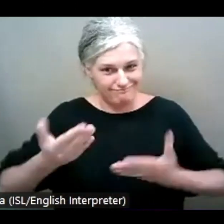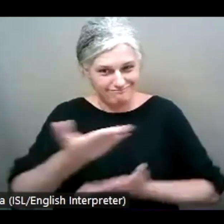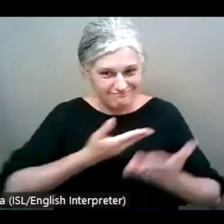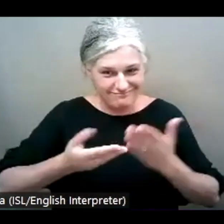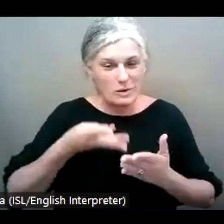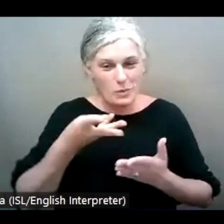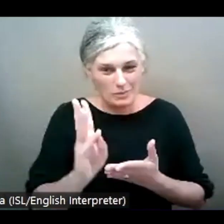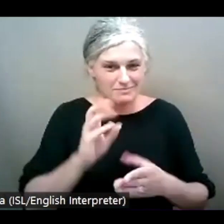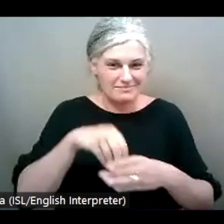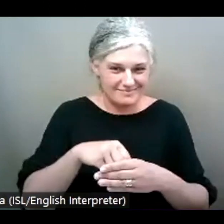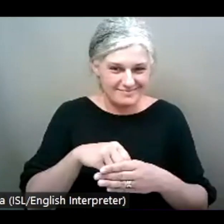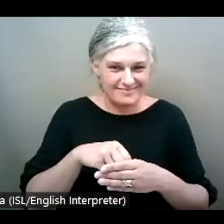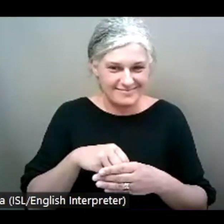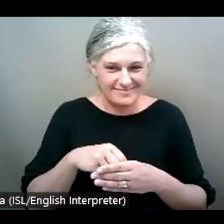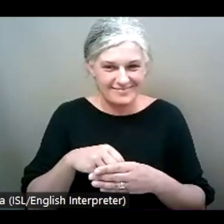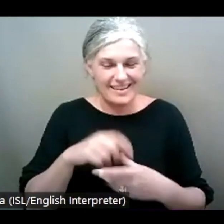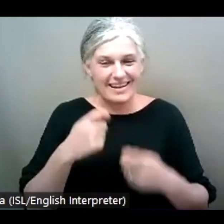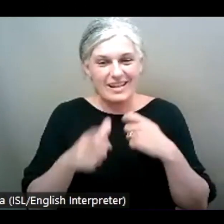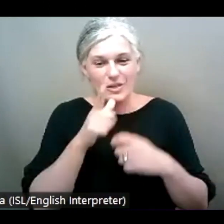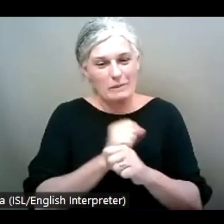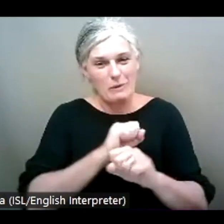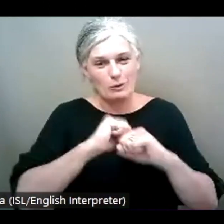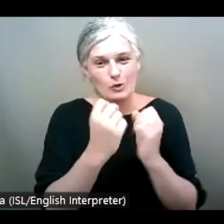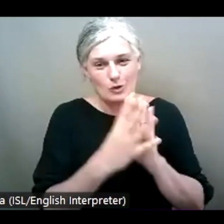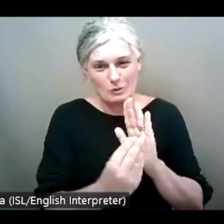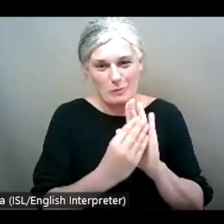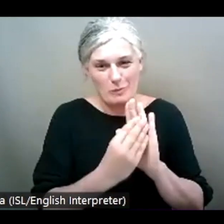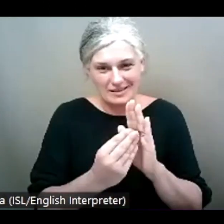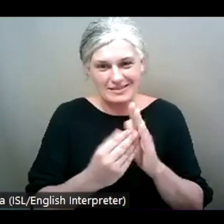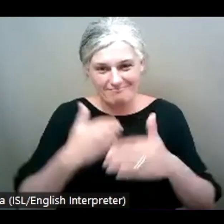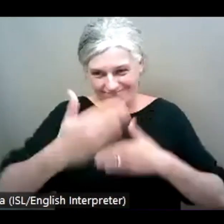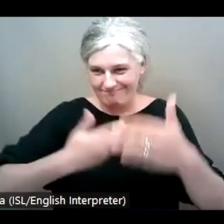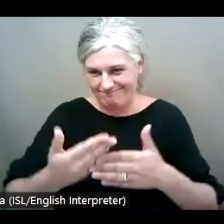can still do the social model until we kick the bucket.